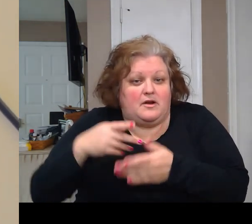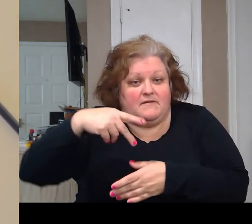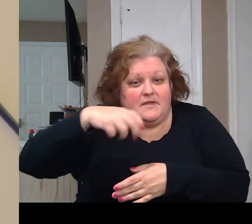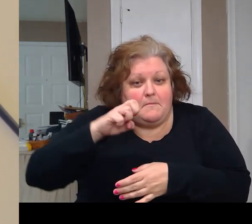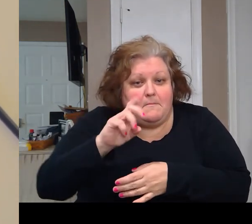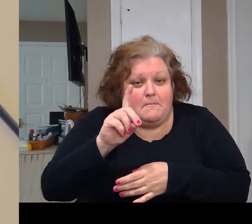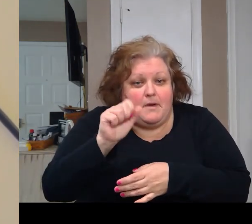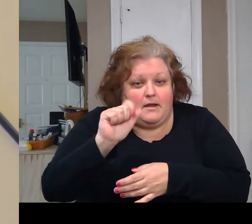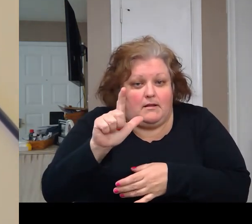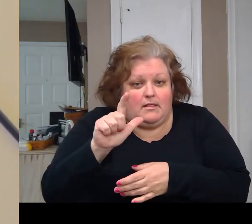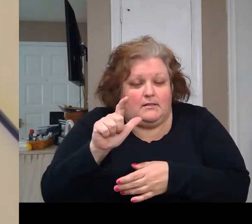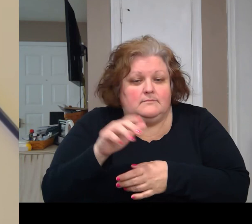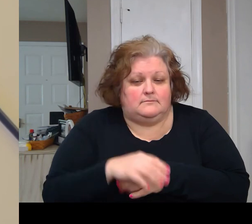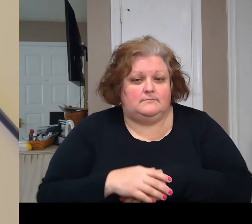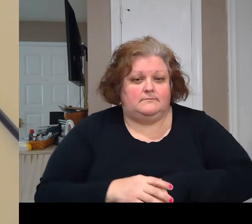petal.